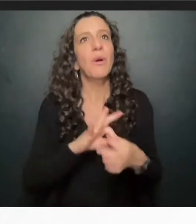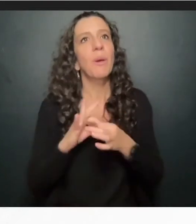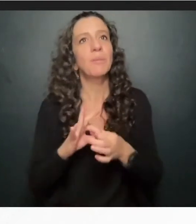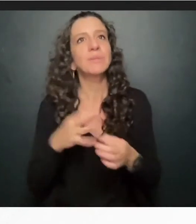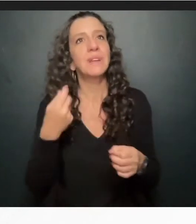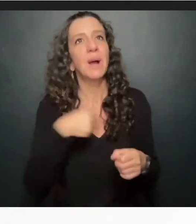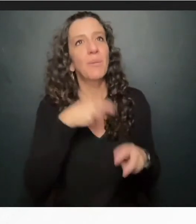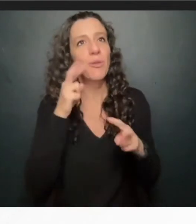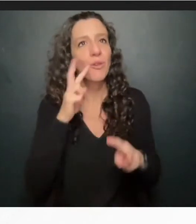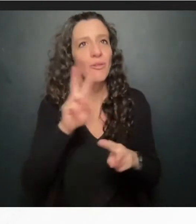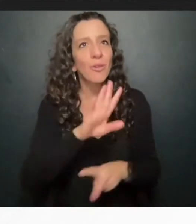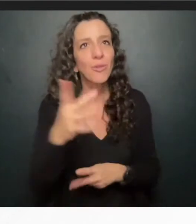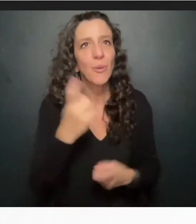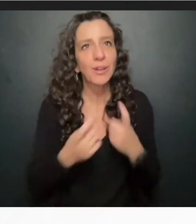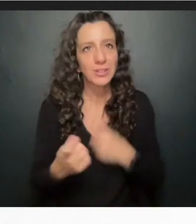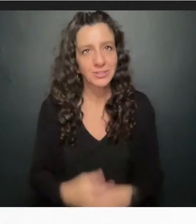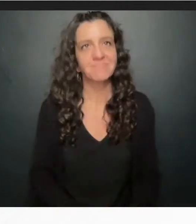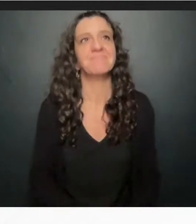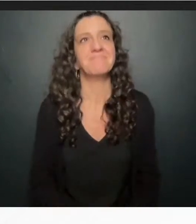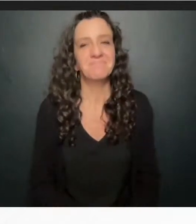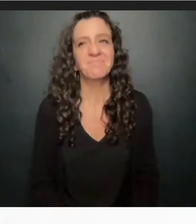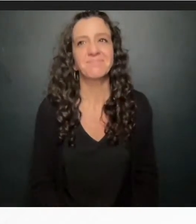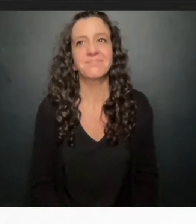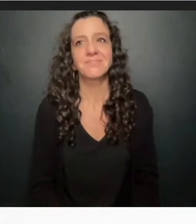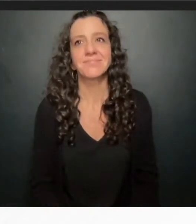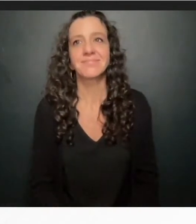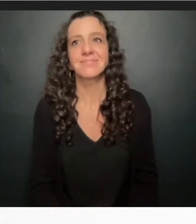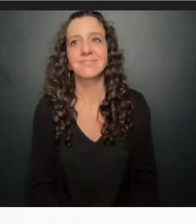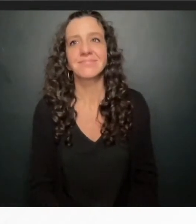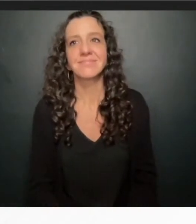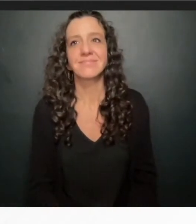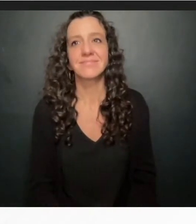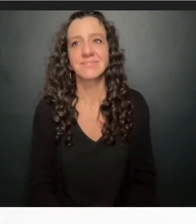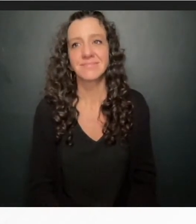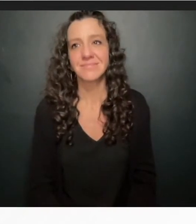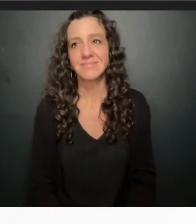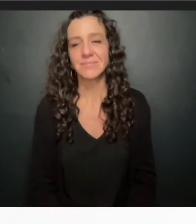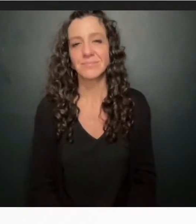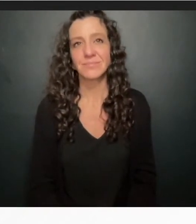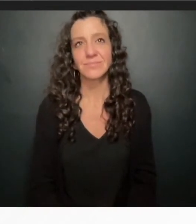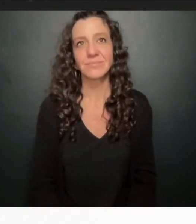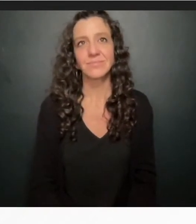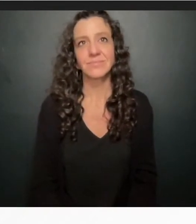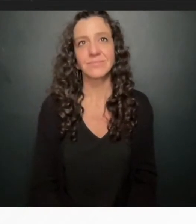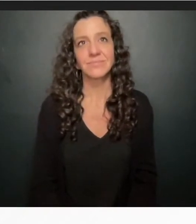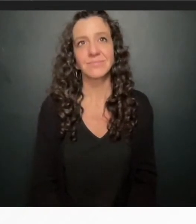looking forward to your questions.